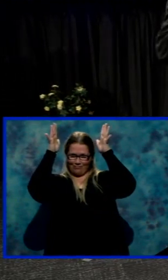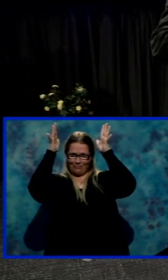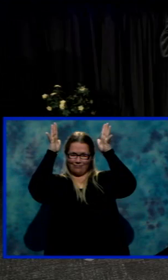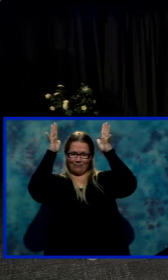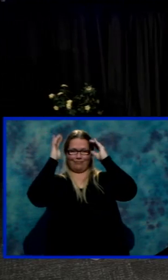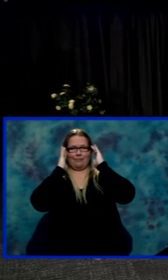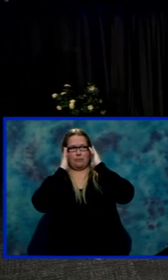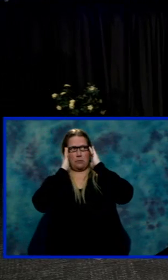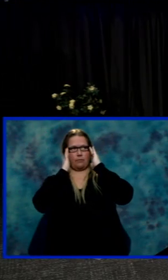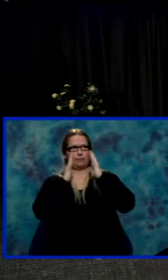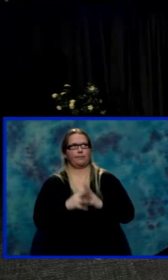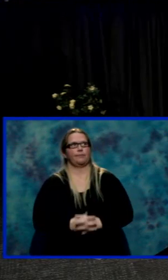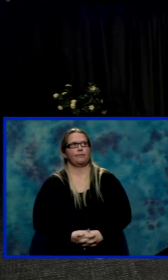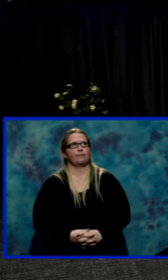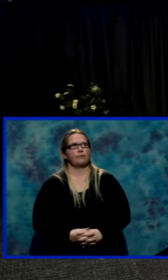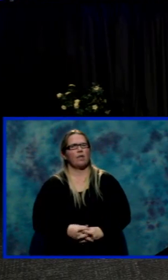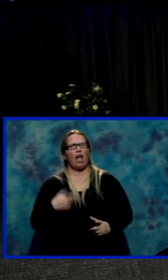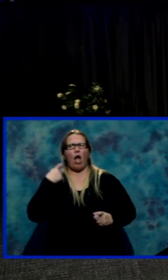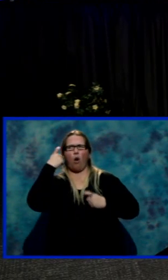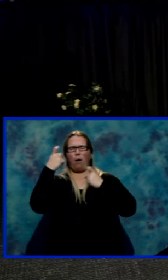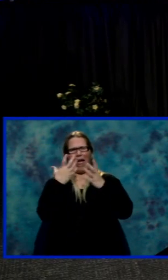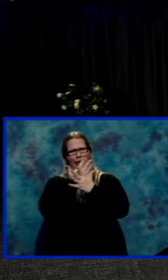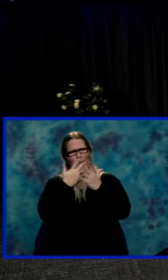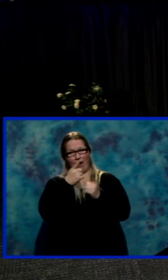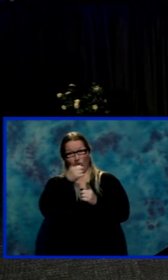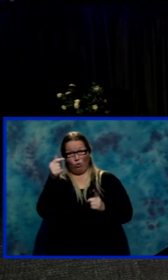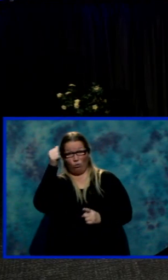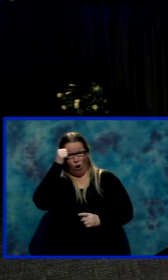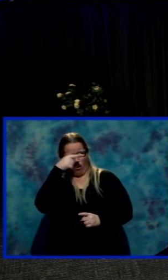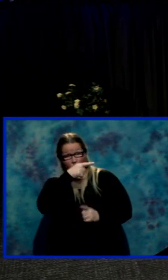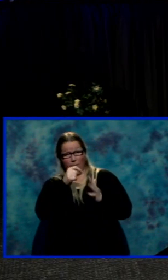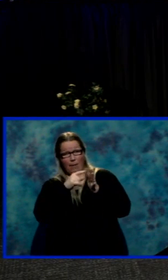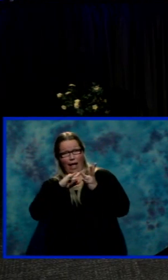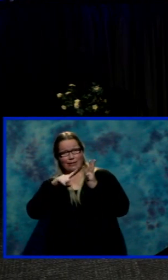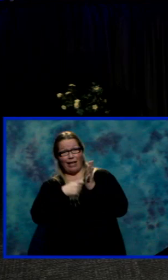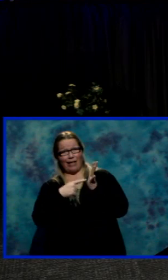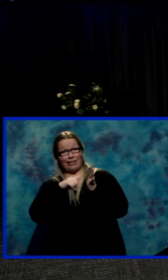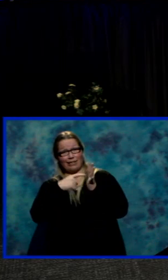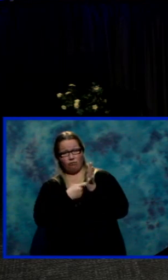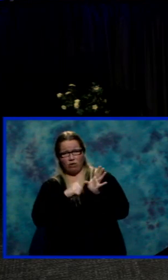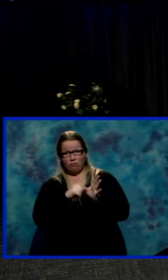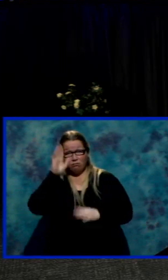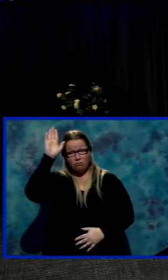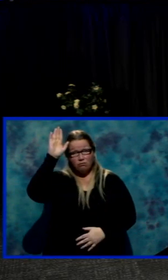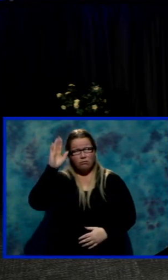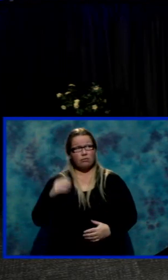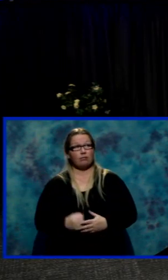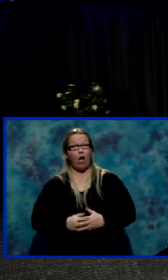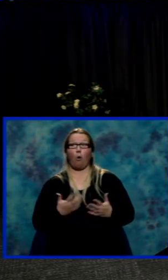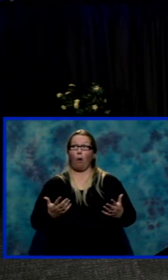Now, I wonder how many of you out there actually know Pastor Terry? Well, you're at home,